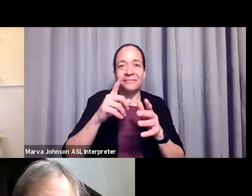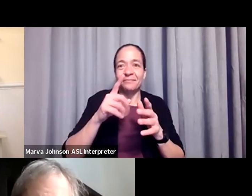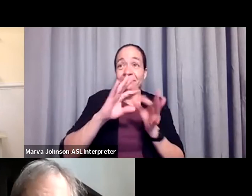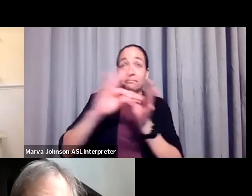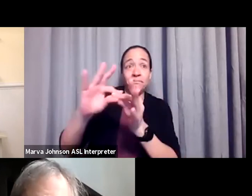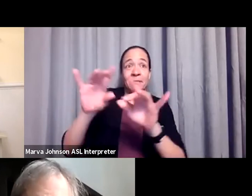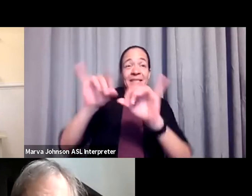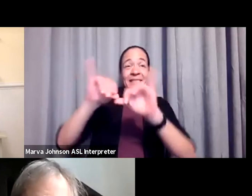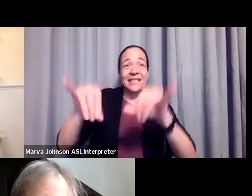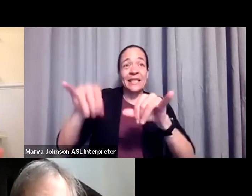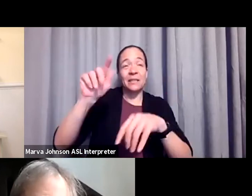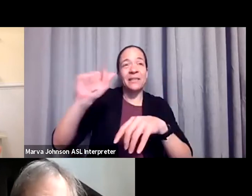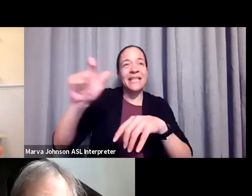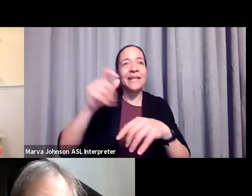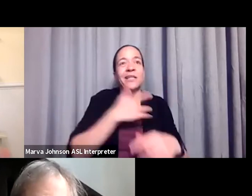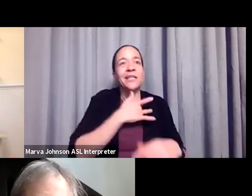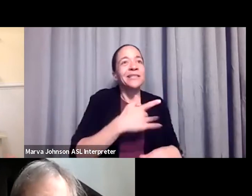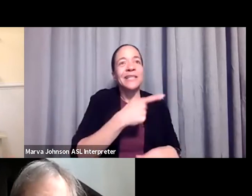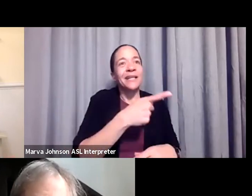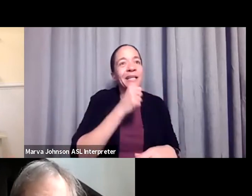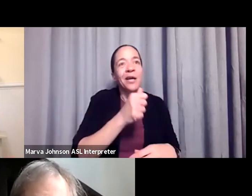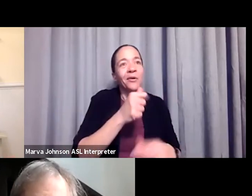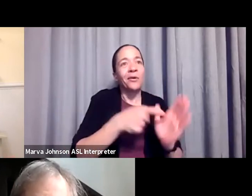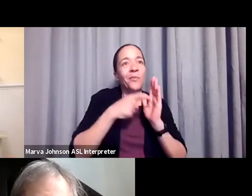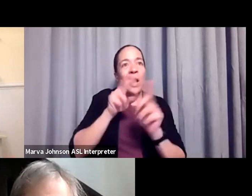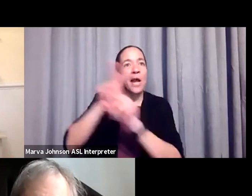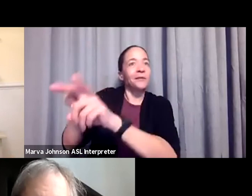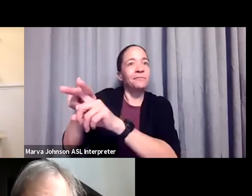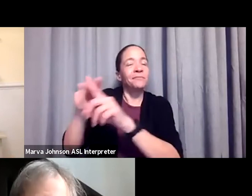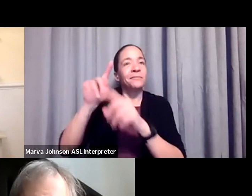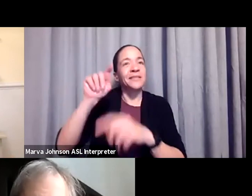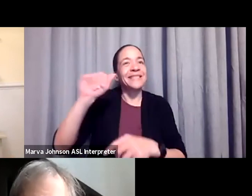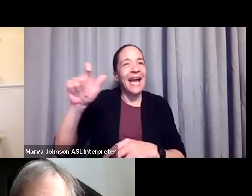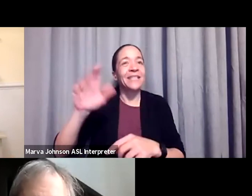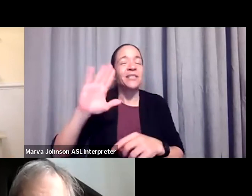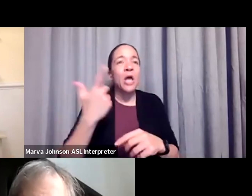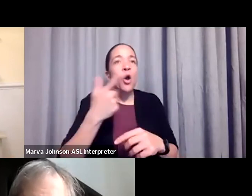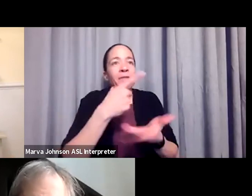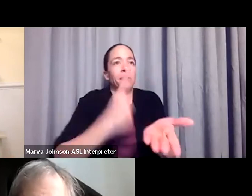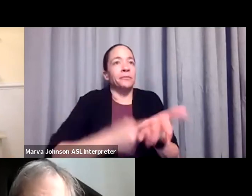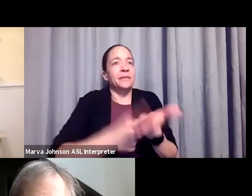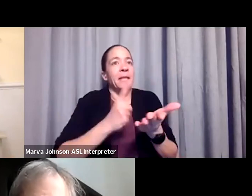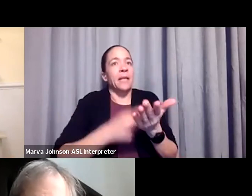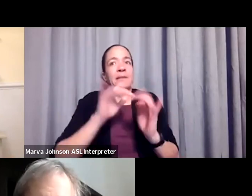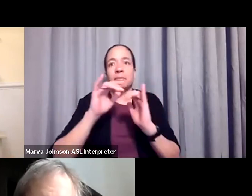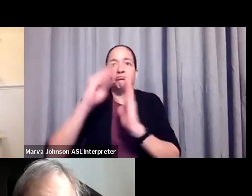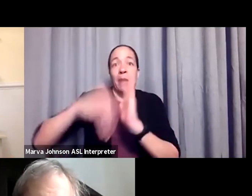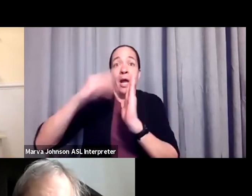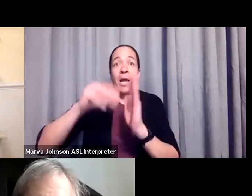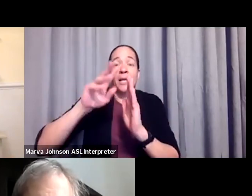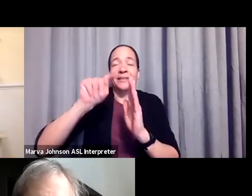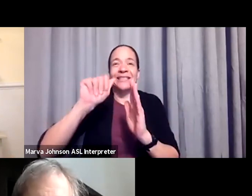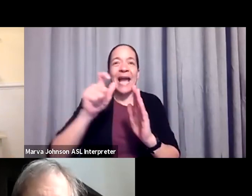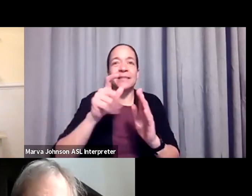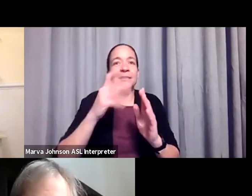file taxes. So if you're trying to target them by talking about taxes, you're missing them. We changed the imagery to be about things